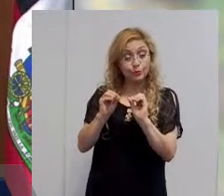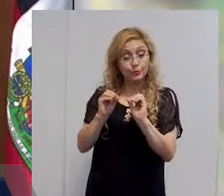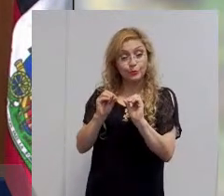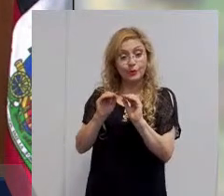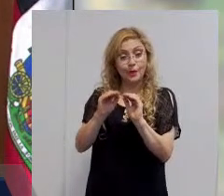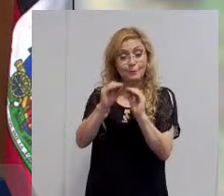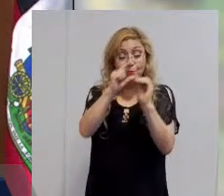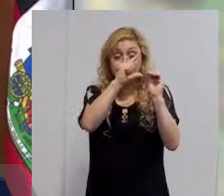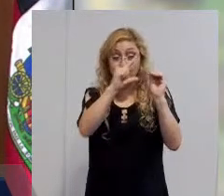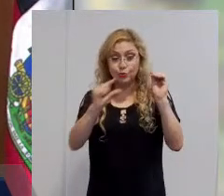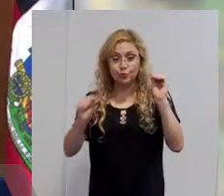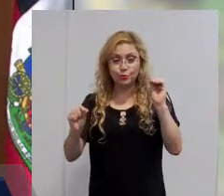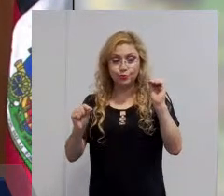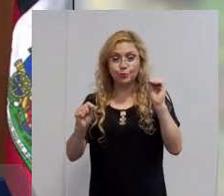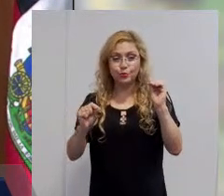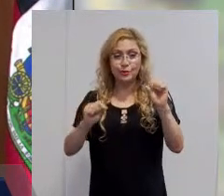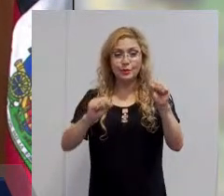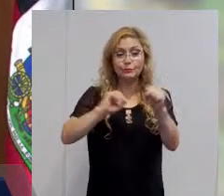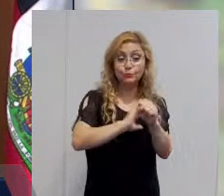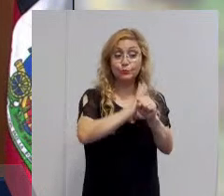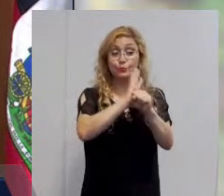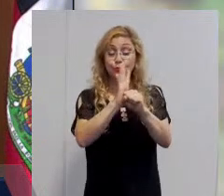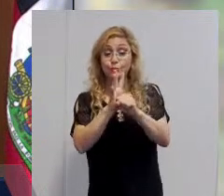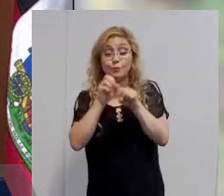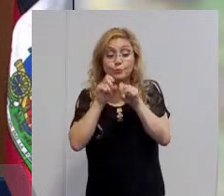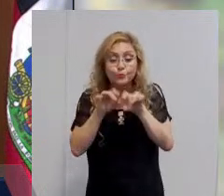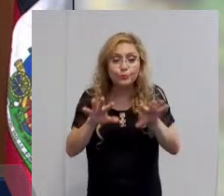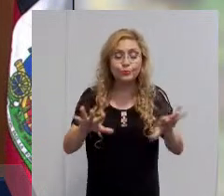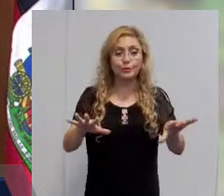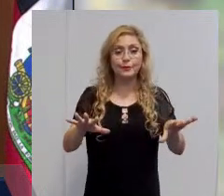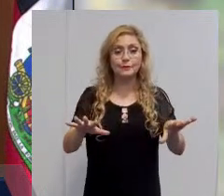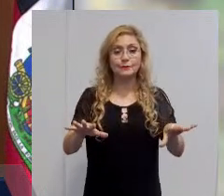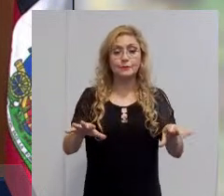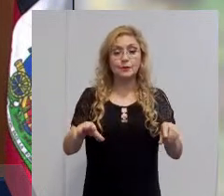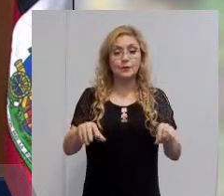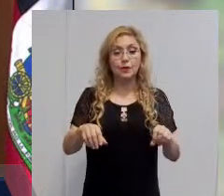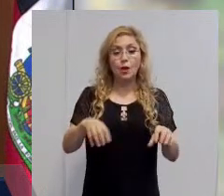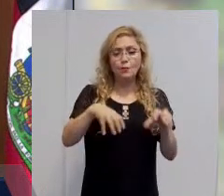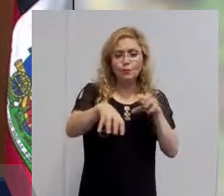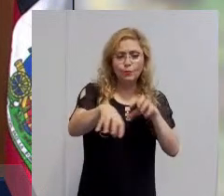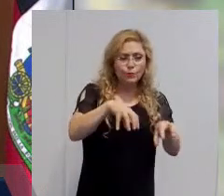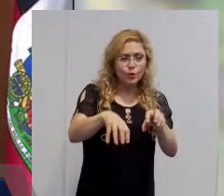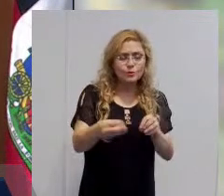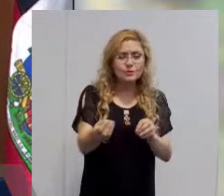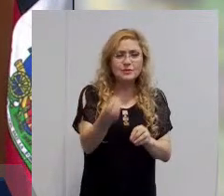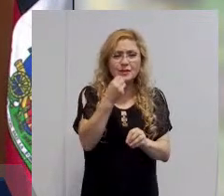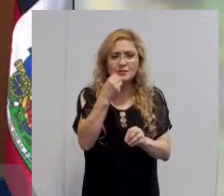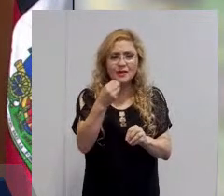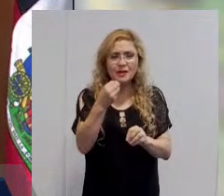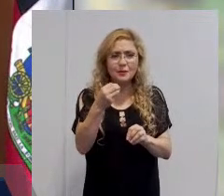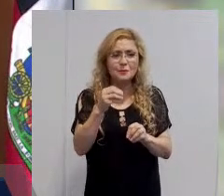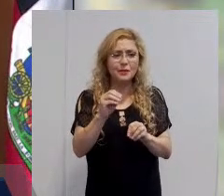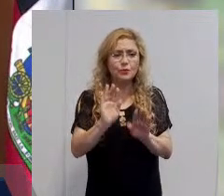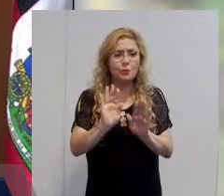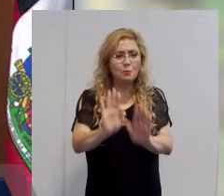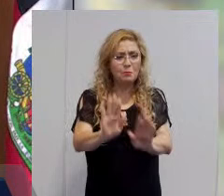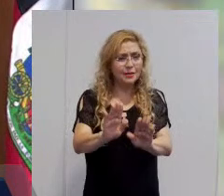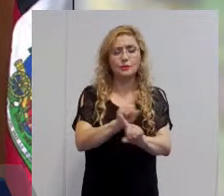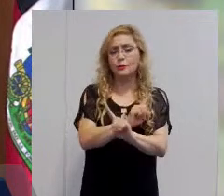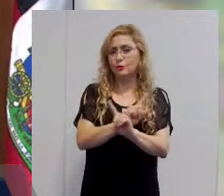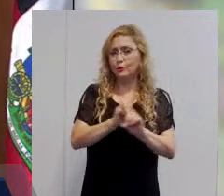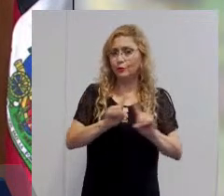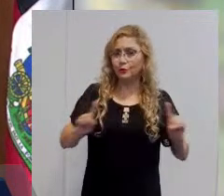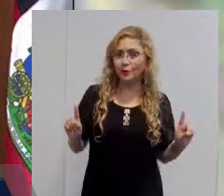given biosecurity initiatives taken to address COVID-19, our sector did not stop